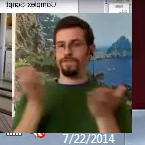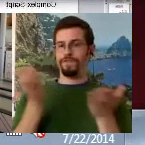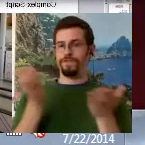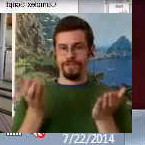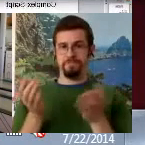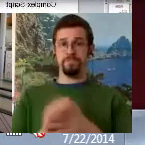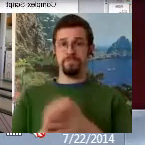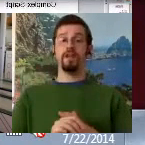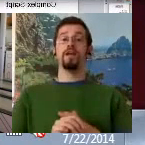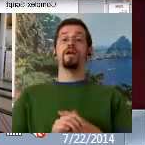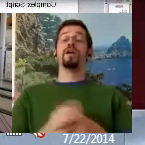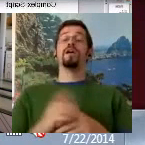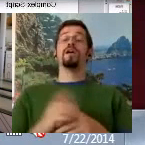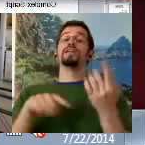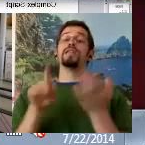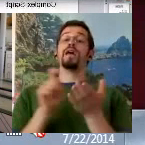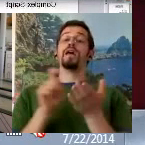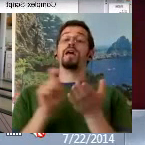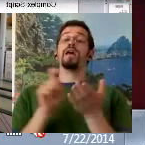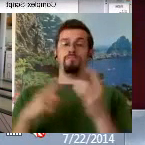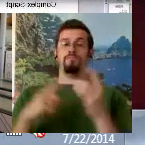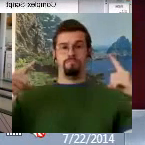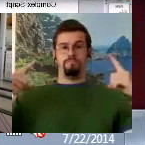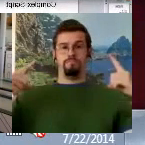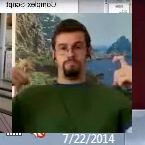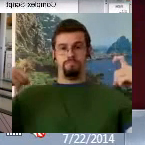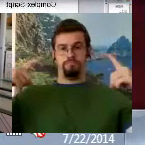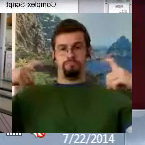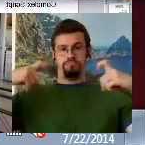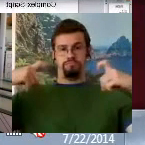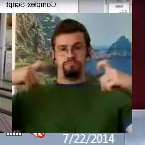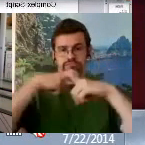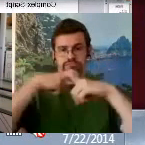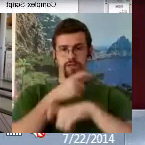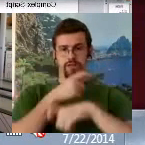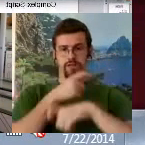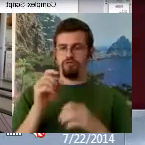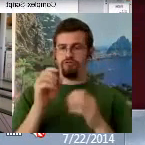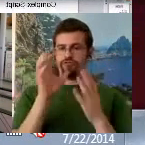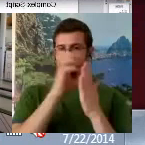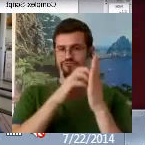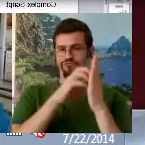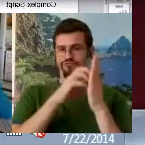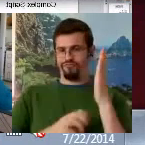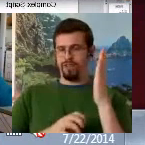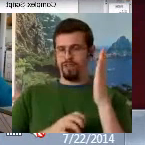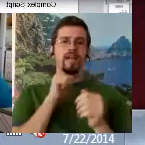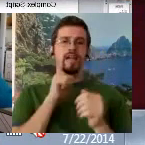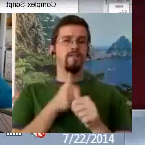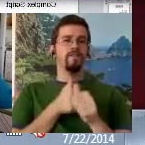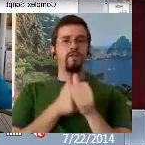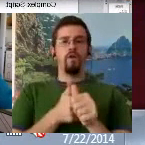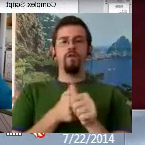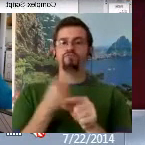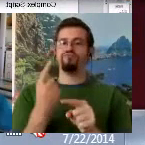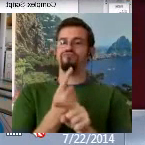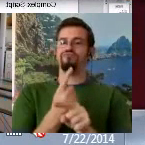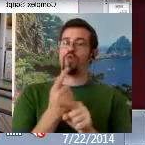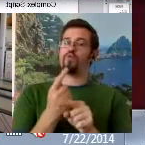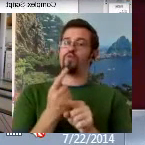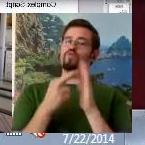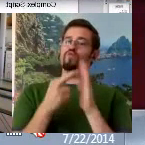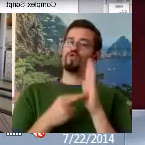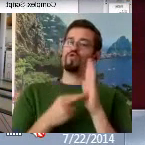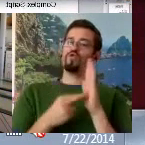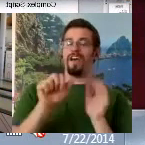SignWriting is a complex script. Then it doesn't follow the rules that the other scripts are following, so they